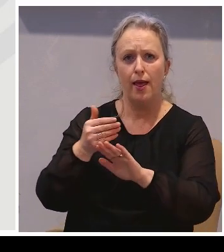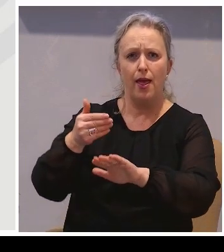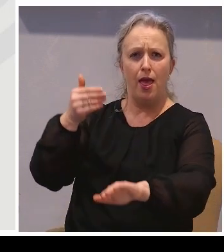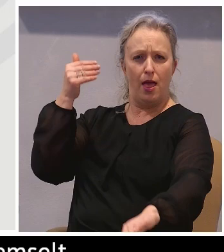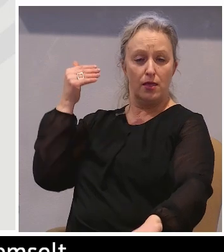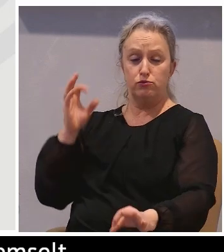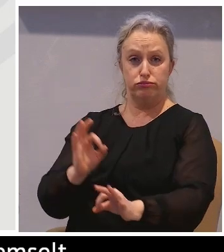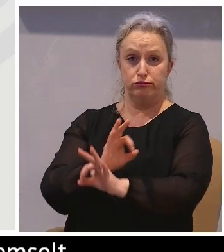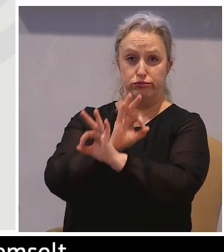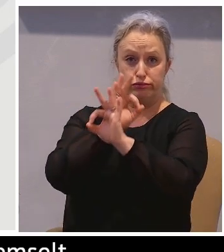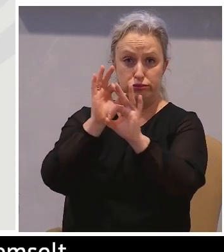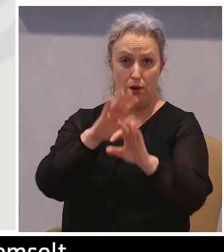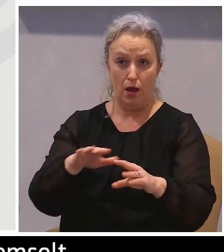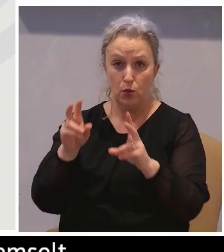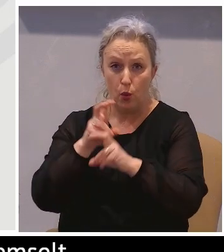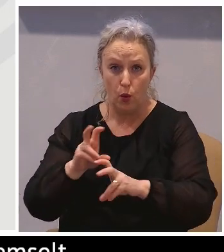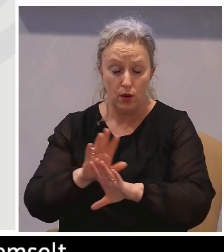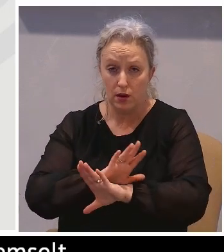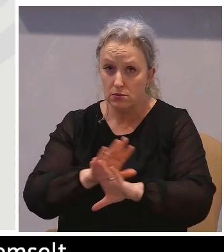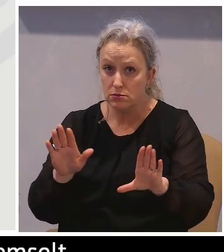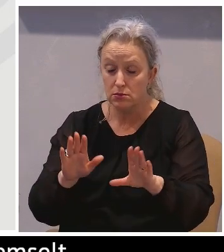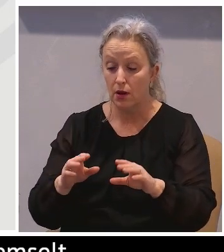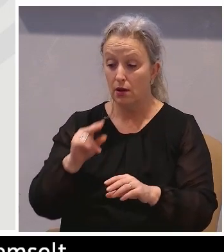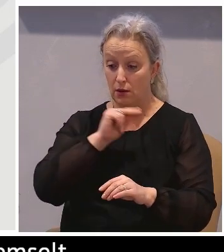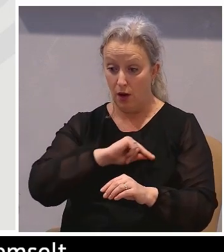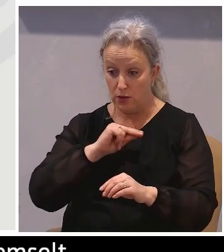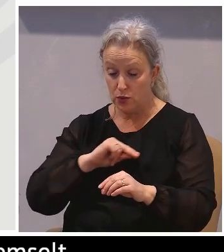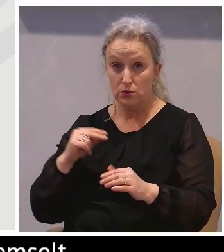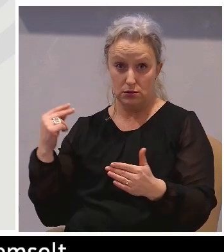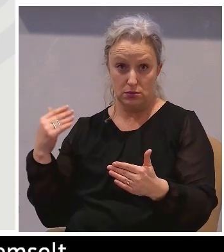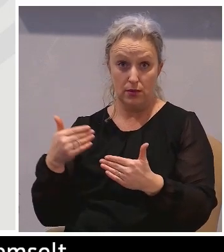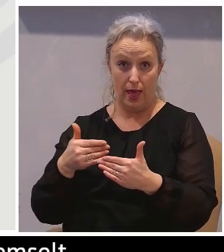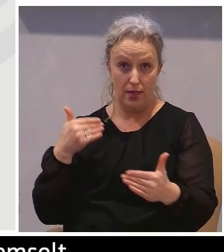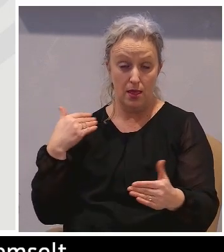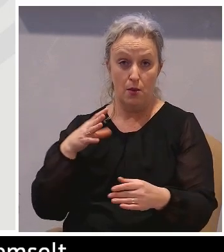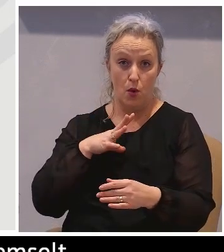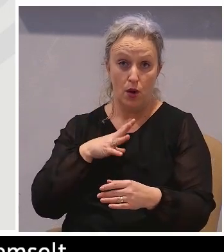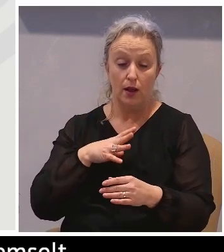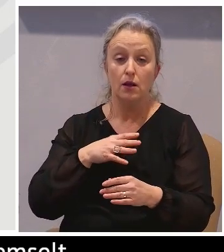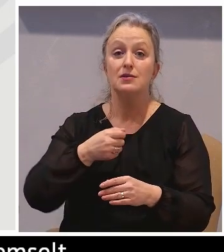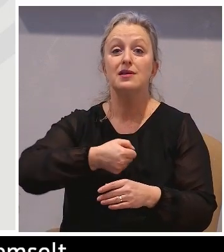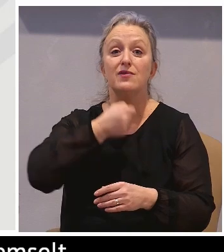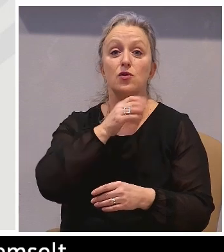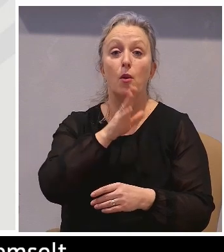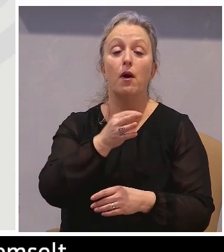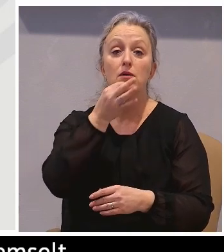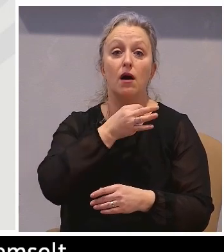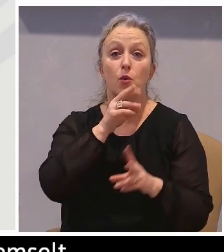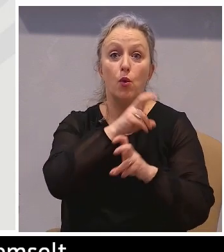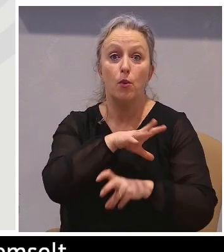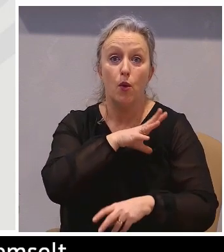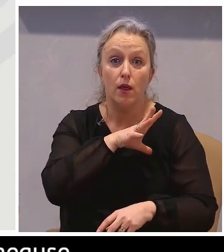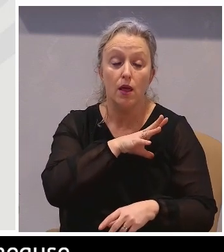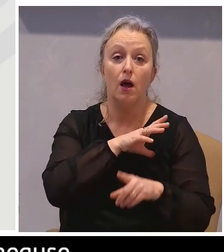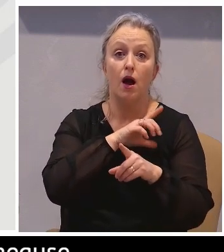ei olnud. So there were no clinical trials for pediatric medicine in Europe before that. So